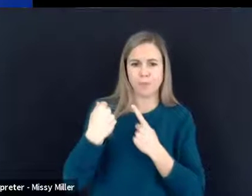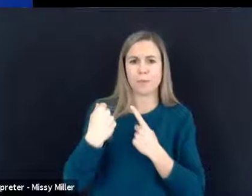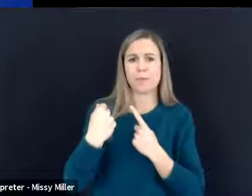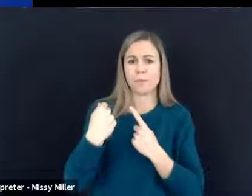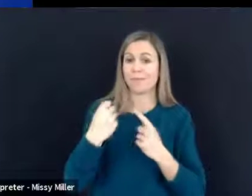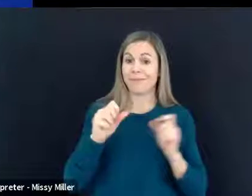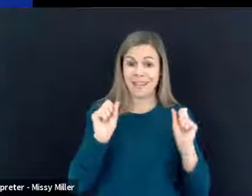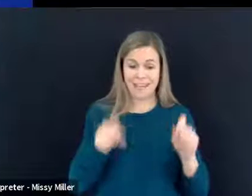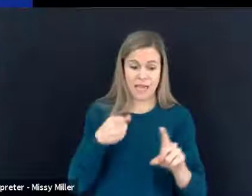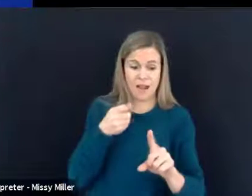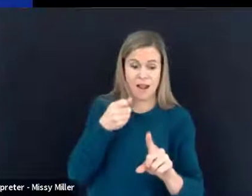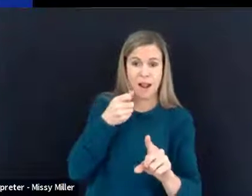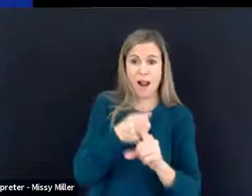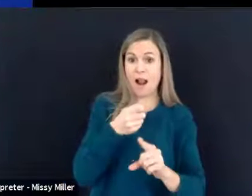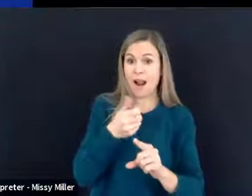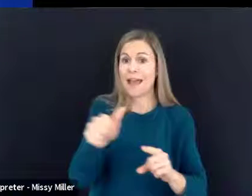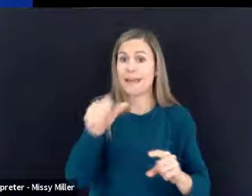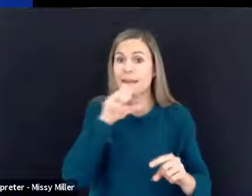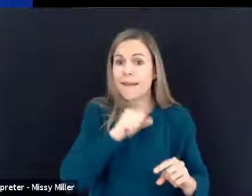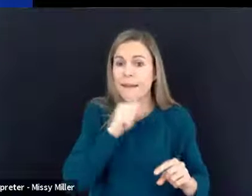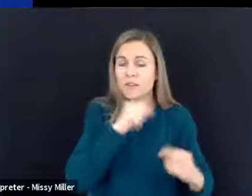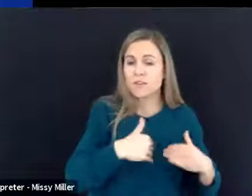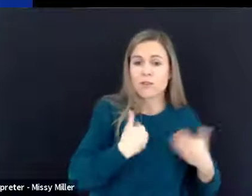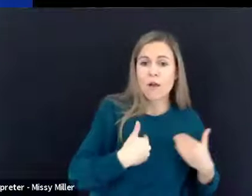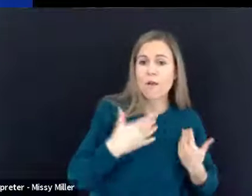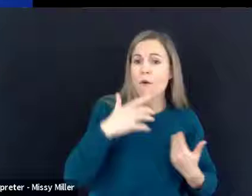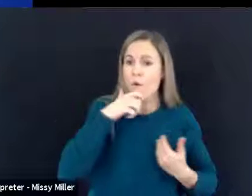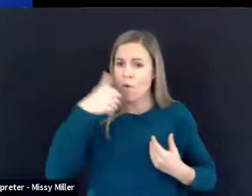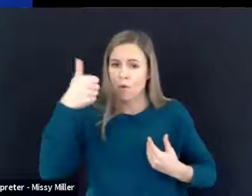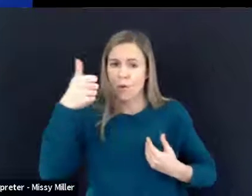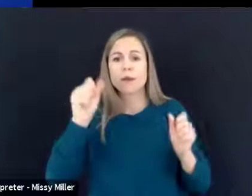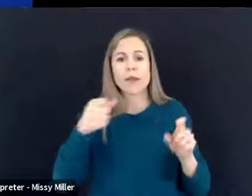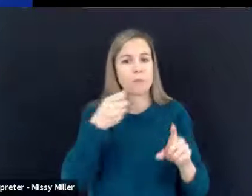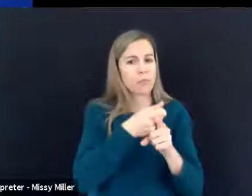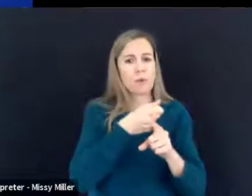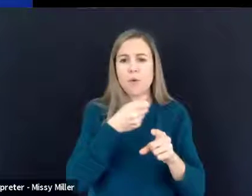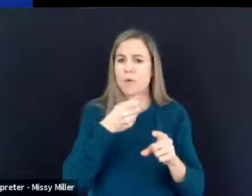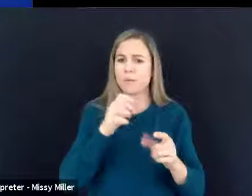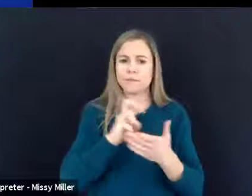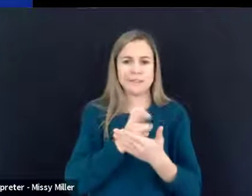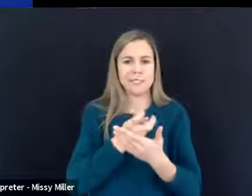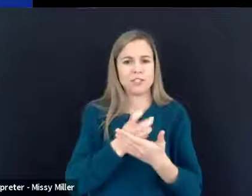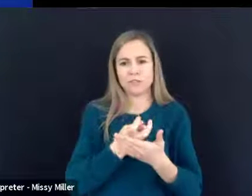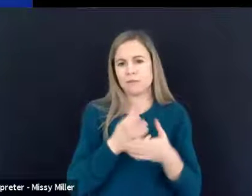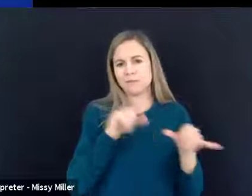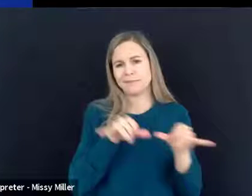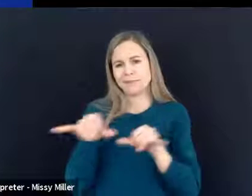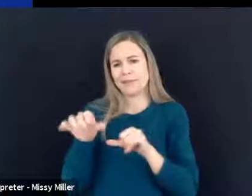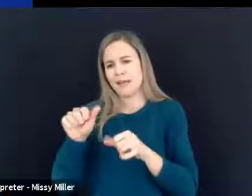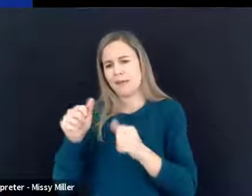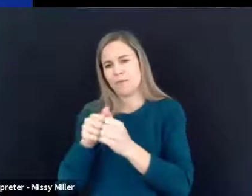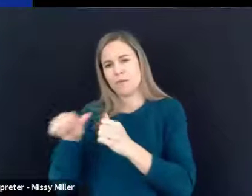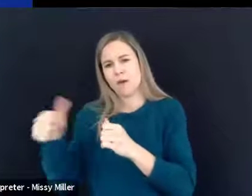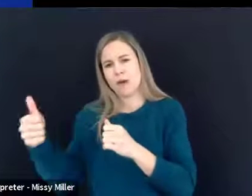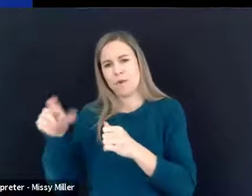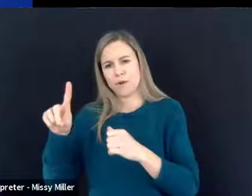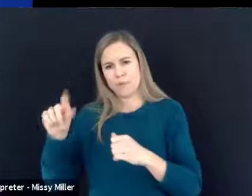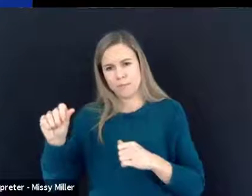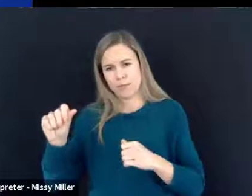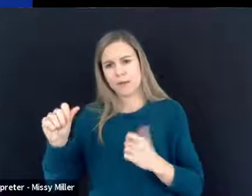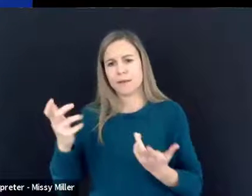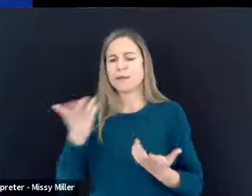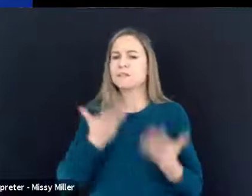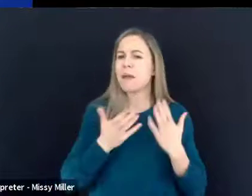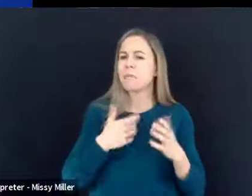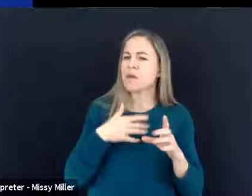any age, just as you might have experienced with other kids with other disability conditions. Sometimes puberty will